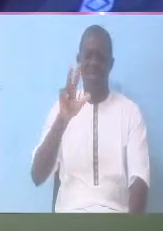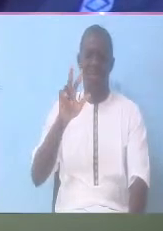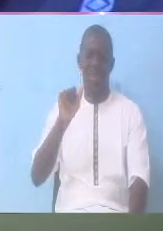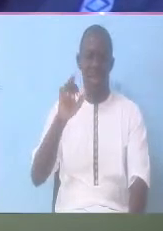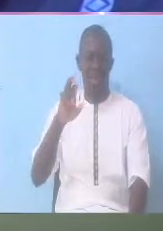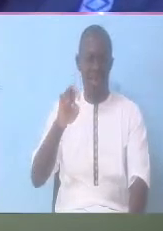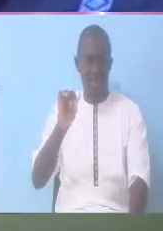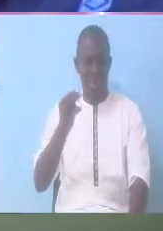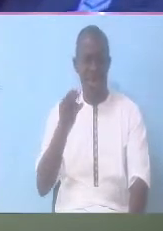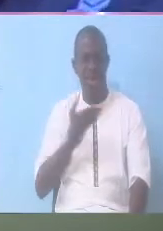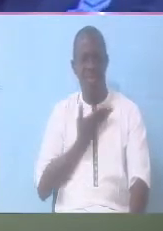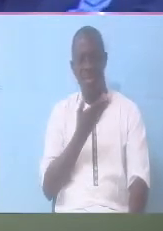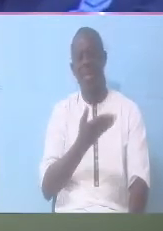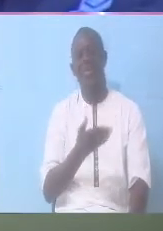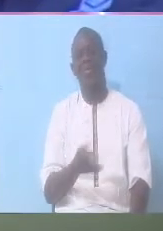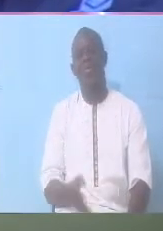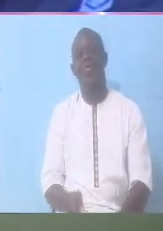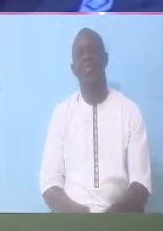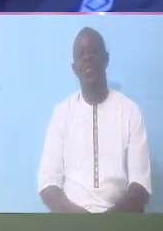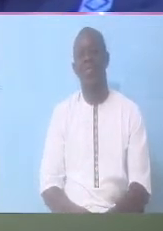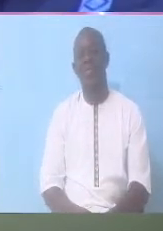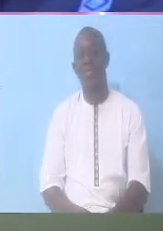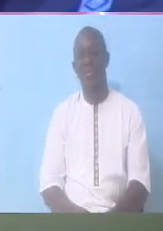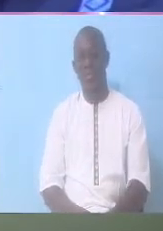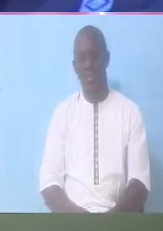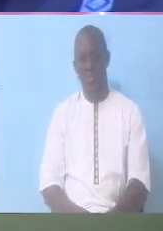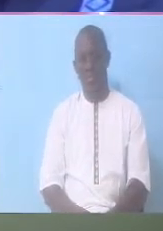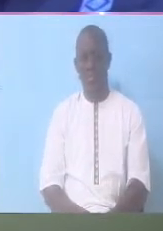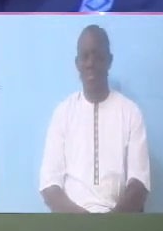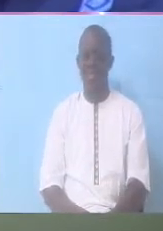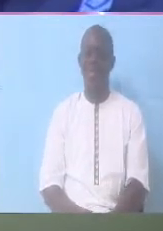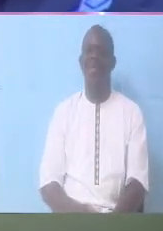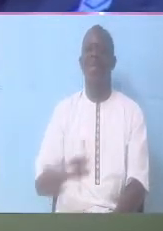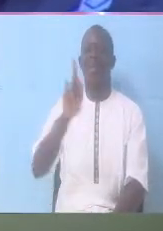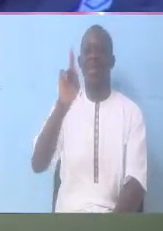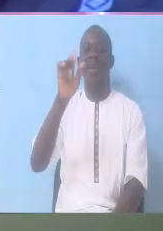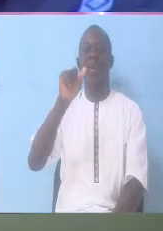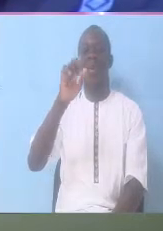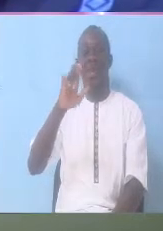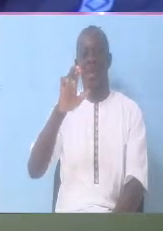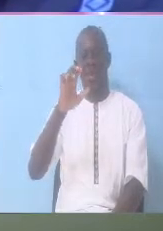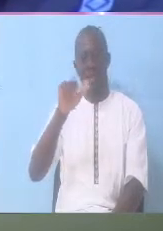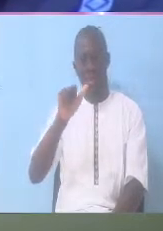Karamo Fati Sali Kenya. Karamo Fati Kenya.